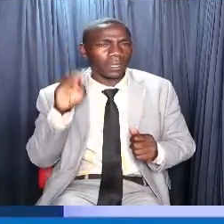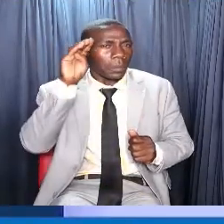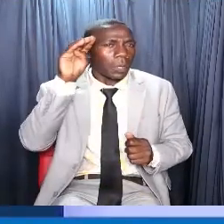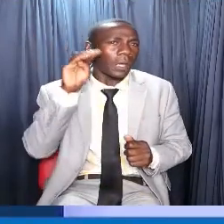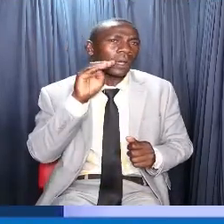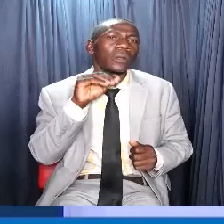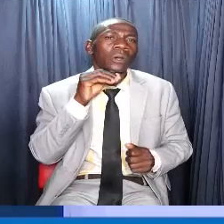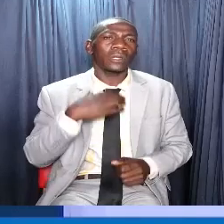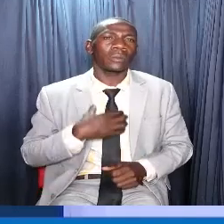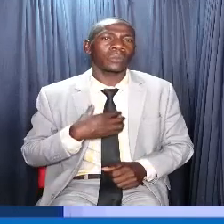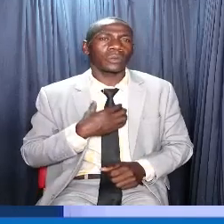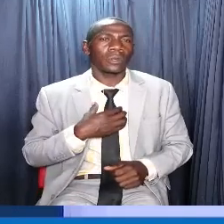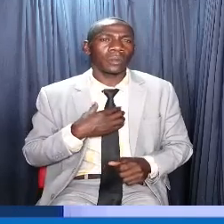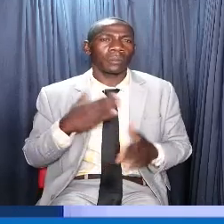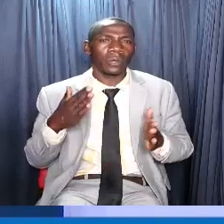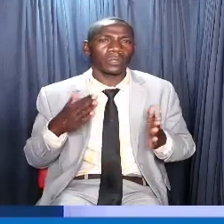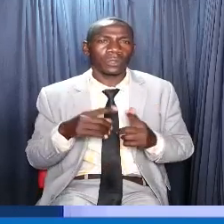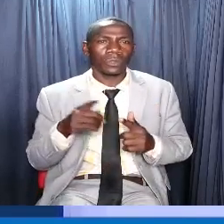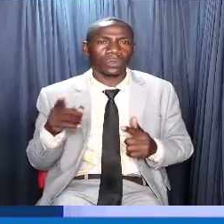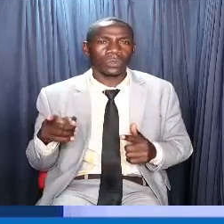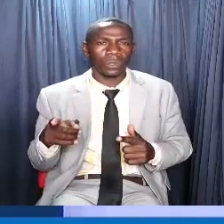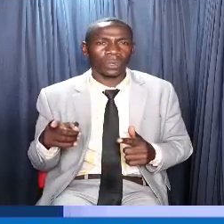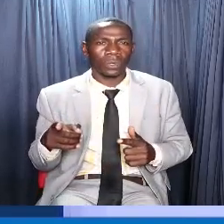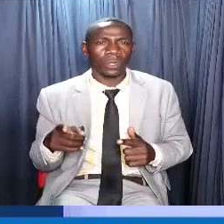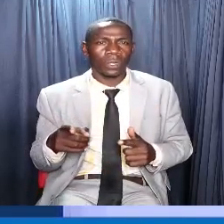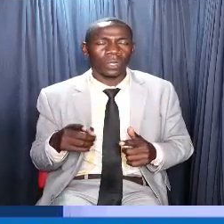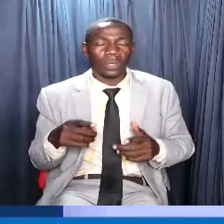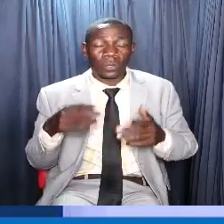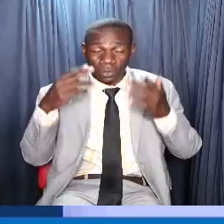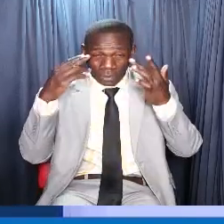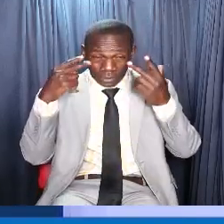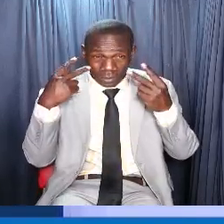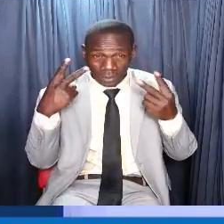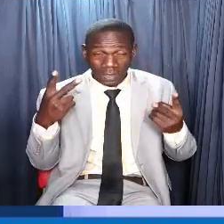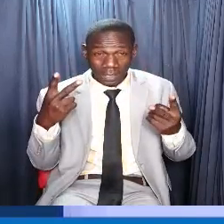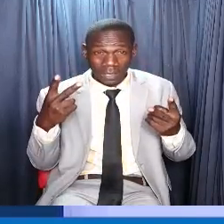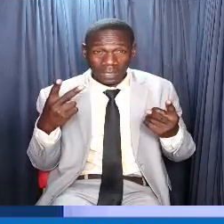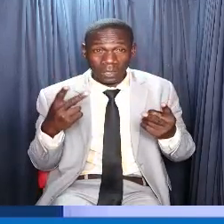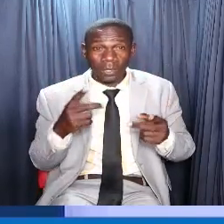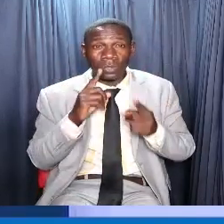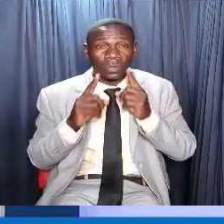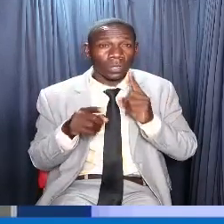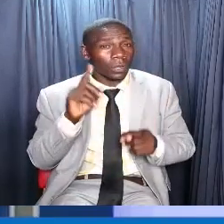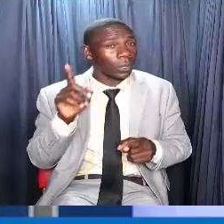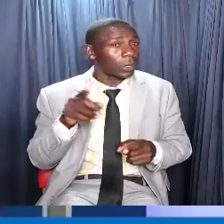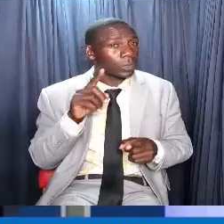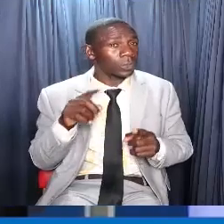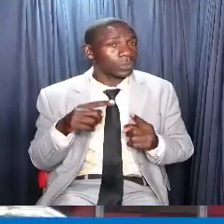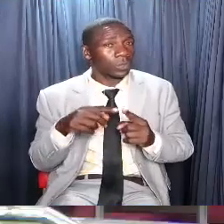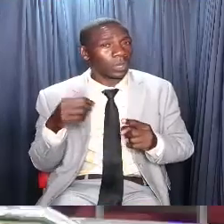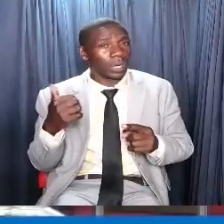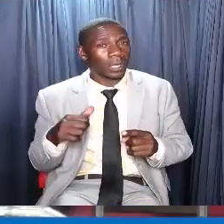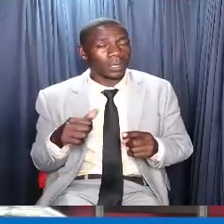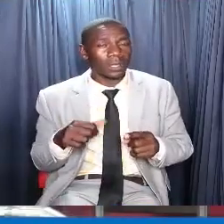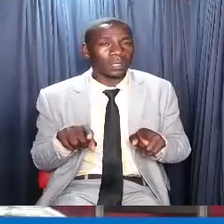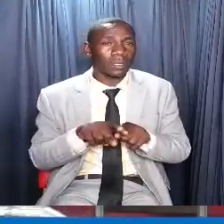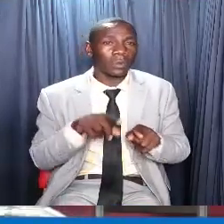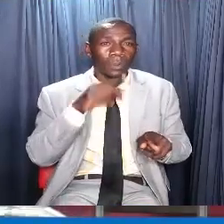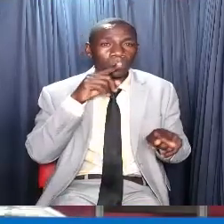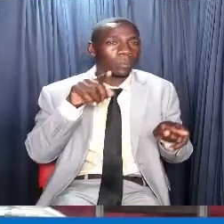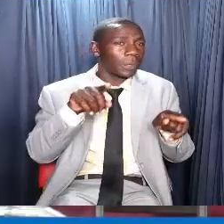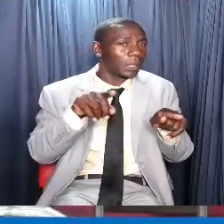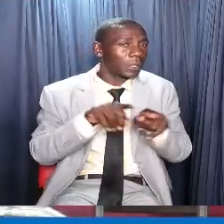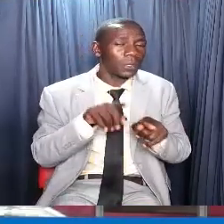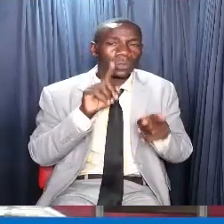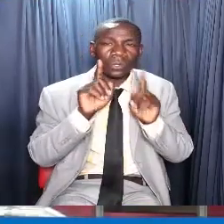kwako. Is Mary new person to you? Jamuona akicholea wengine. Haven't you seen her talking negative to her? Hata ndugu zake uona akiwafyolea. Don't you